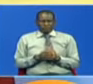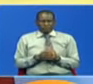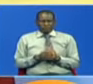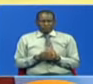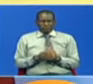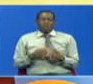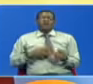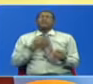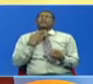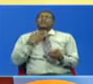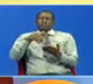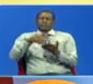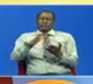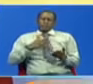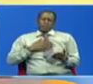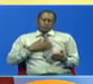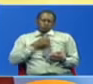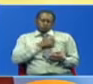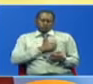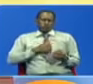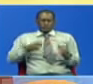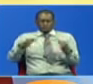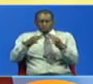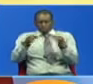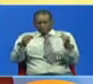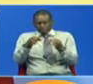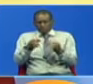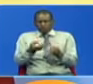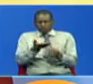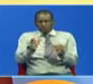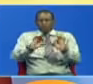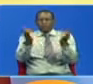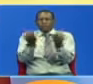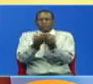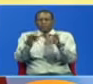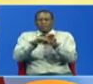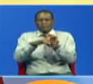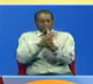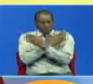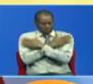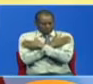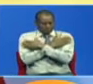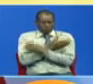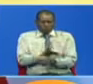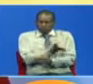I want to send my heartfelt condolences to the families and friends of the departed.